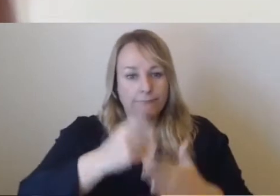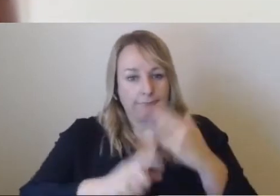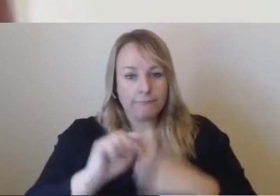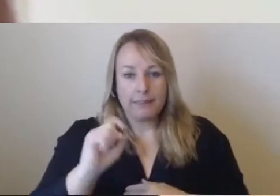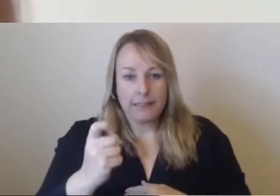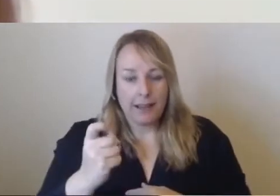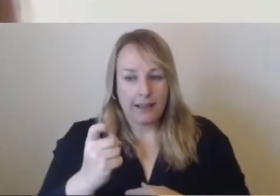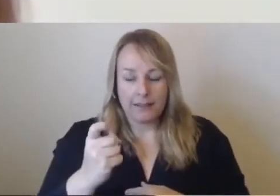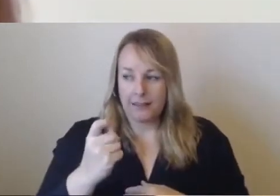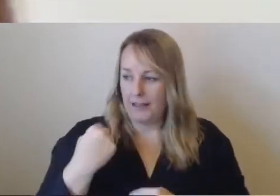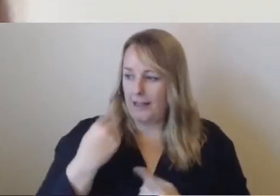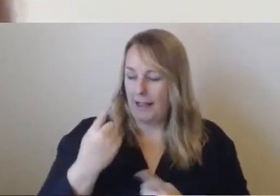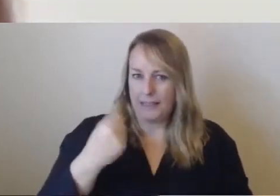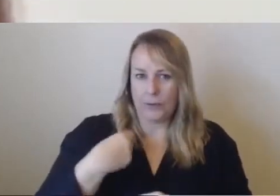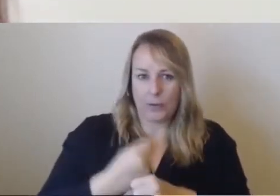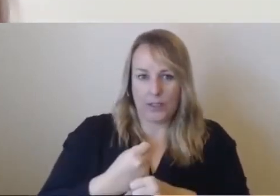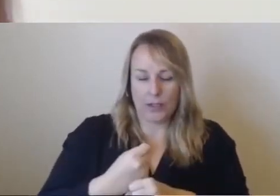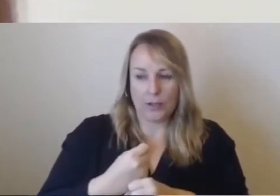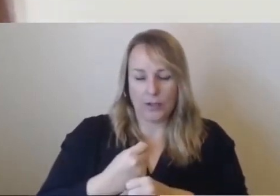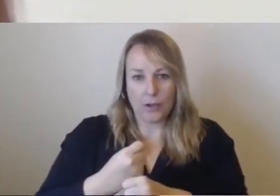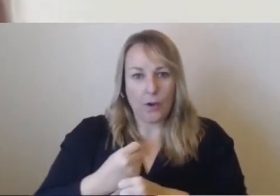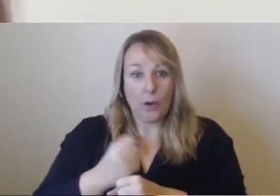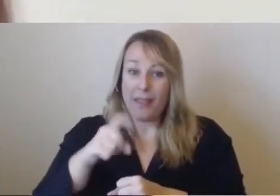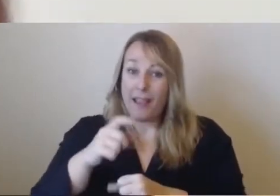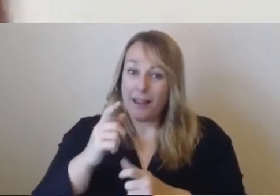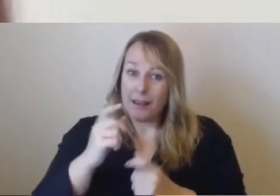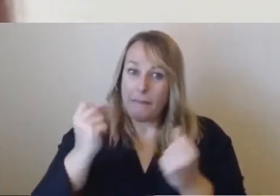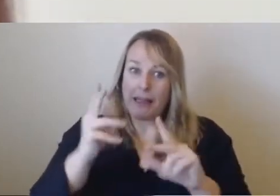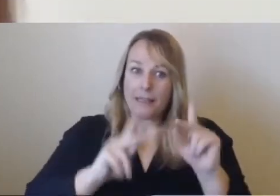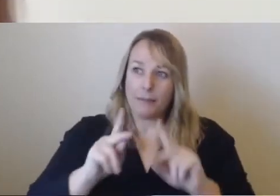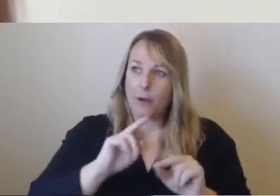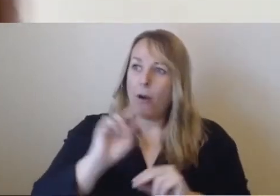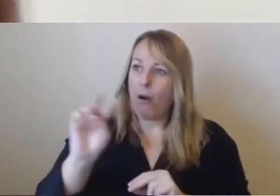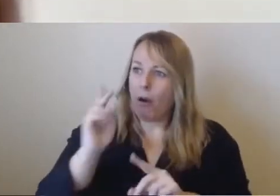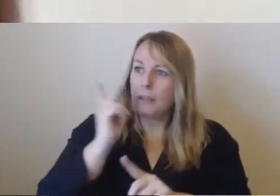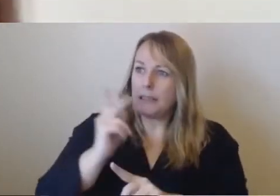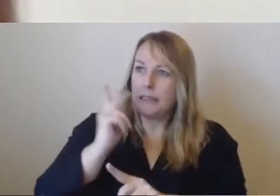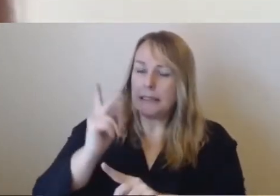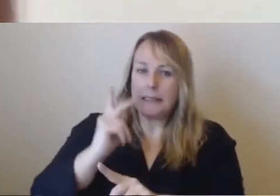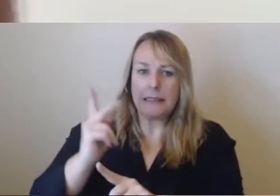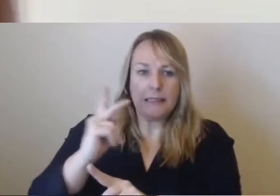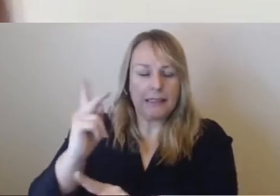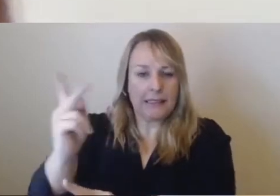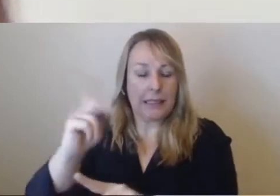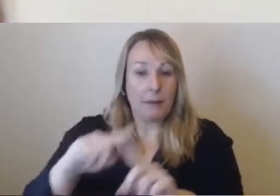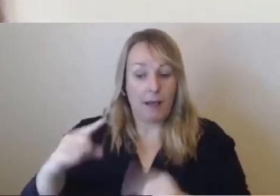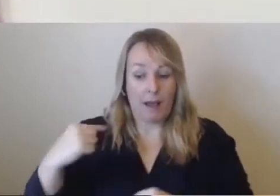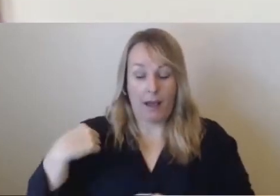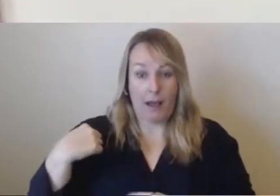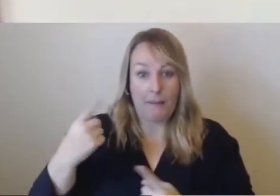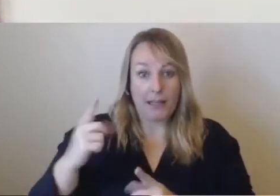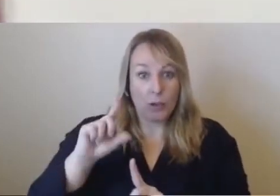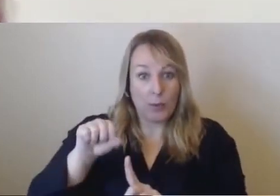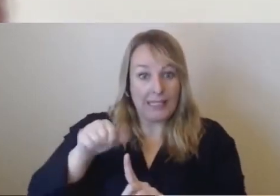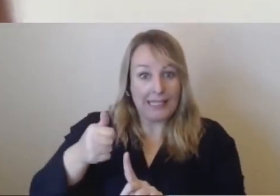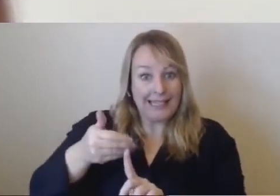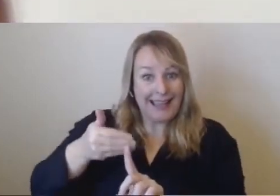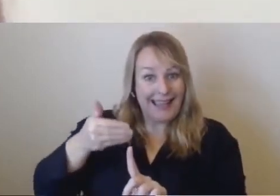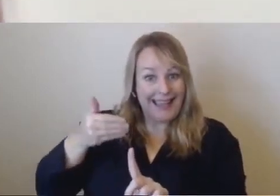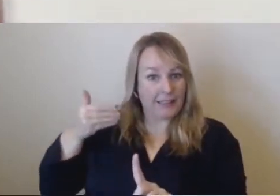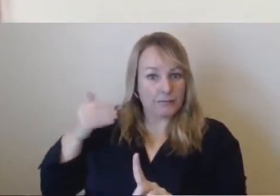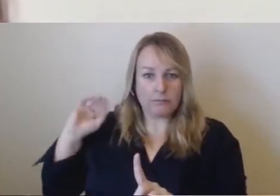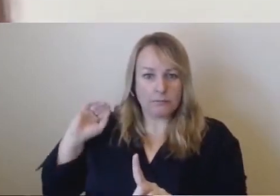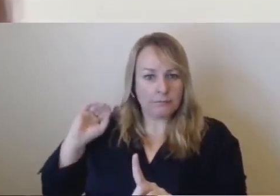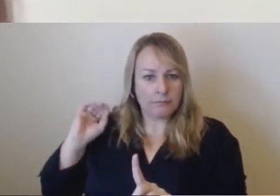well. So you're seeing this, and these are just a few high profile examples, but I think it's important because all the way up till 2010, you didn't see as much of this